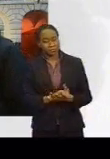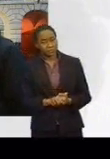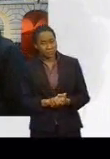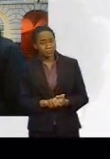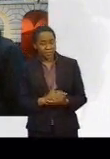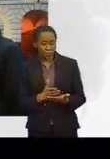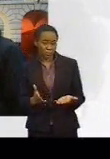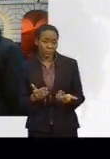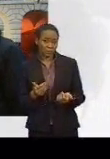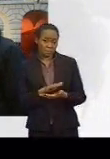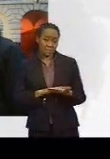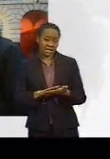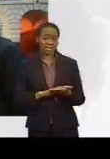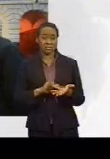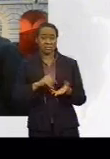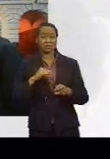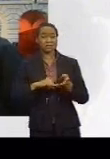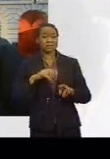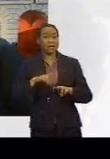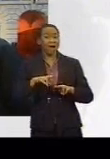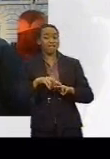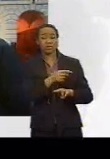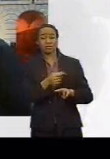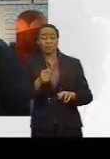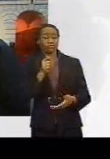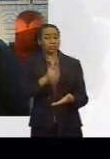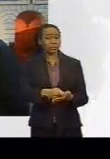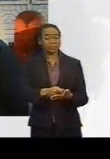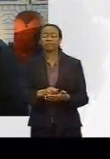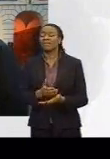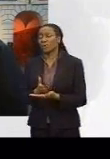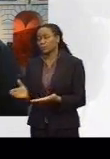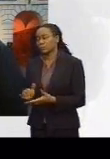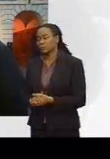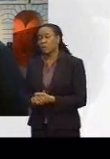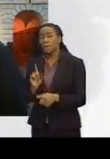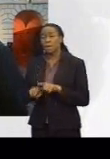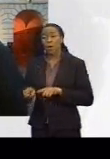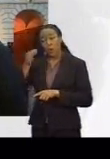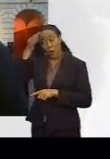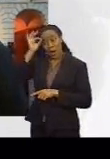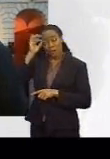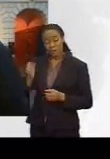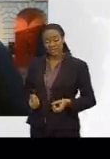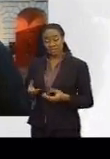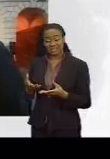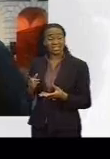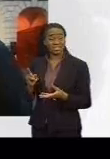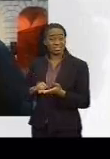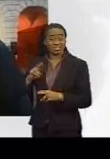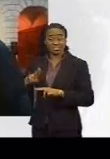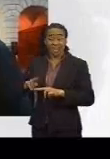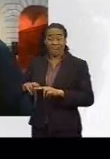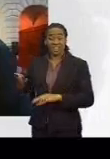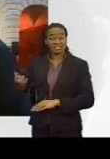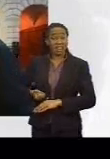mean some redundancies here, isn't it? Yeah, obviously, the majority of the council spending is on staffing salaries. So when